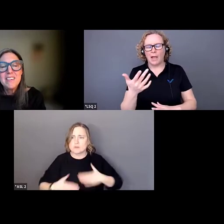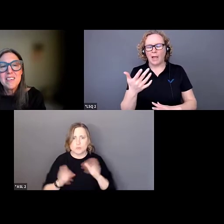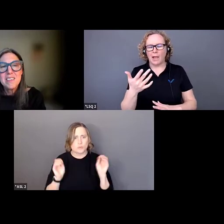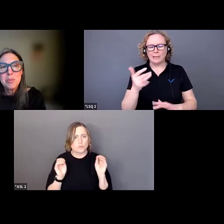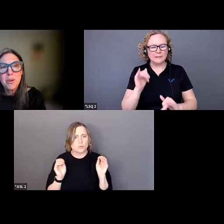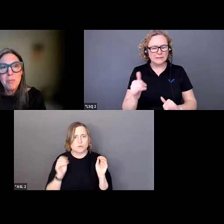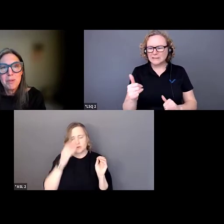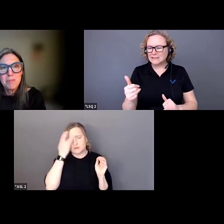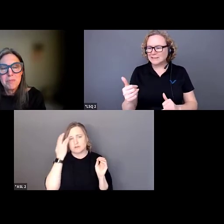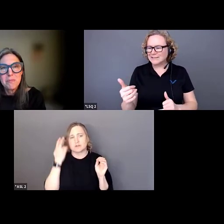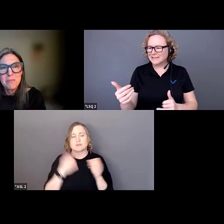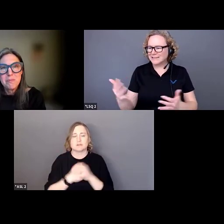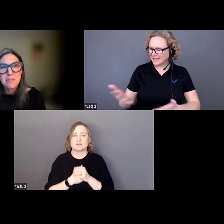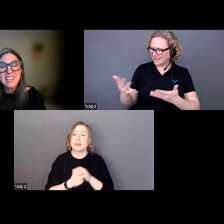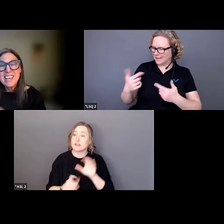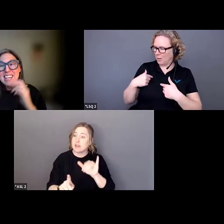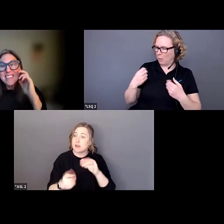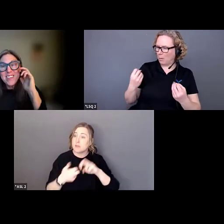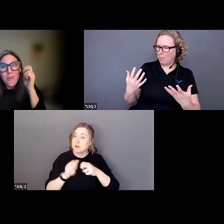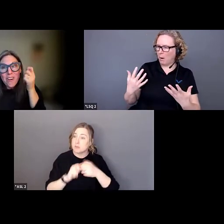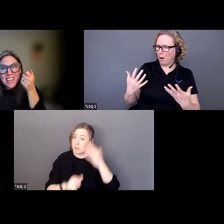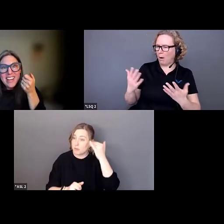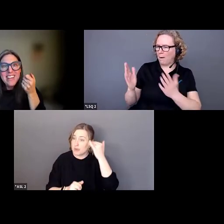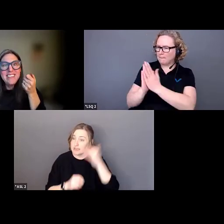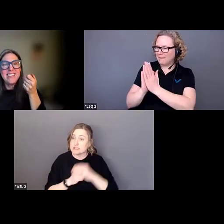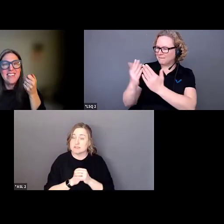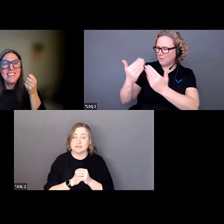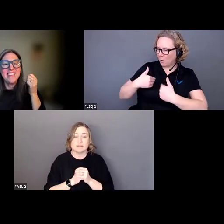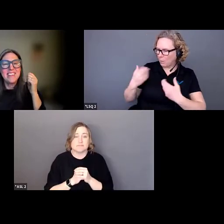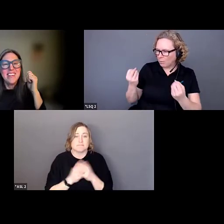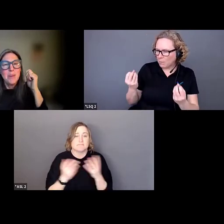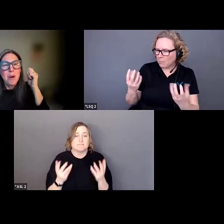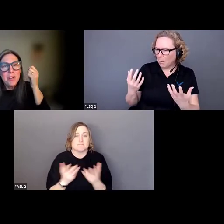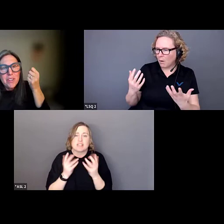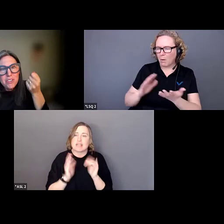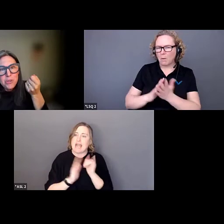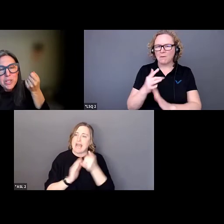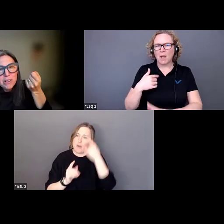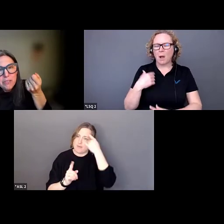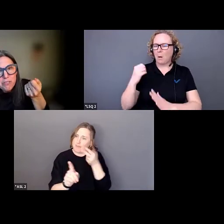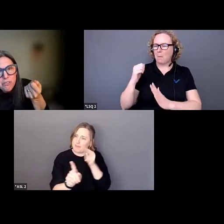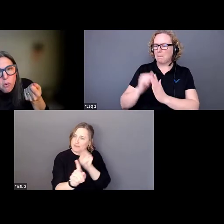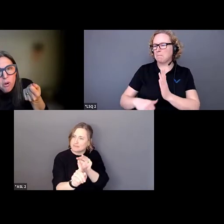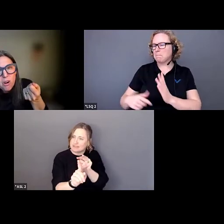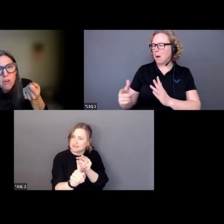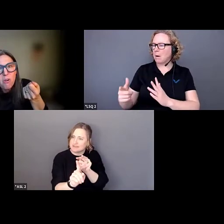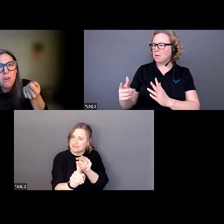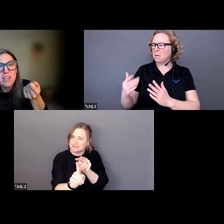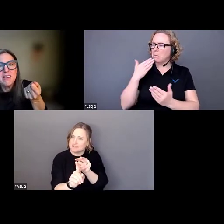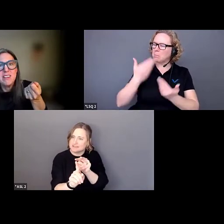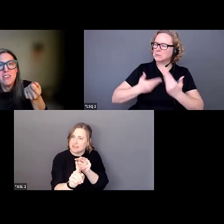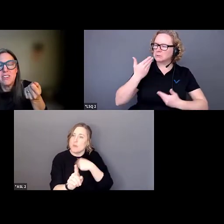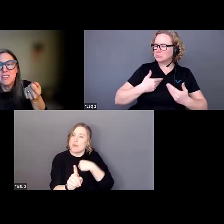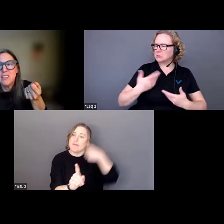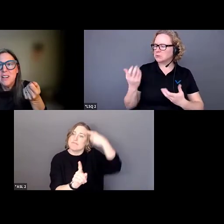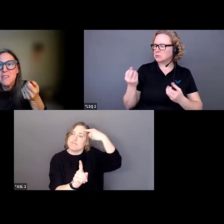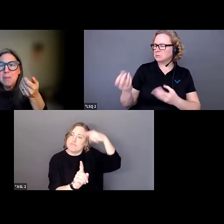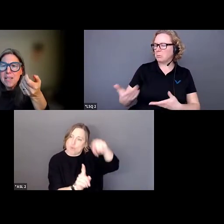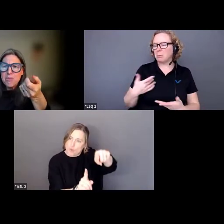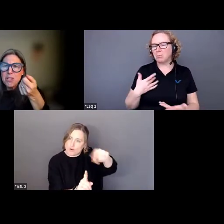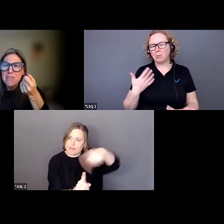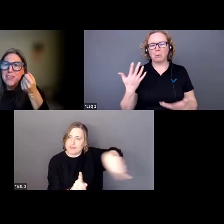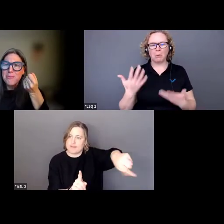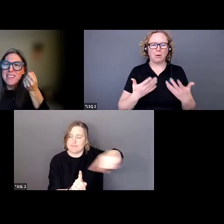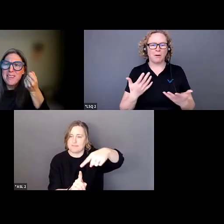Why is this a problem? And it's the orientation, isn't it? Part of the doing for orientation.